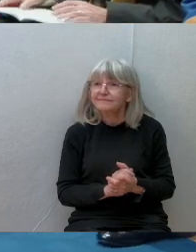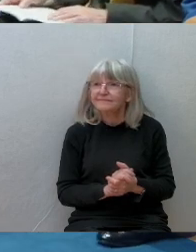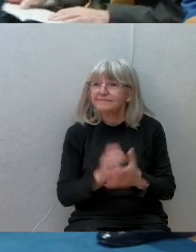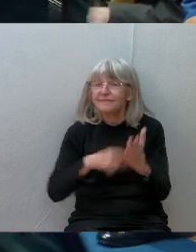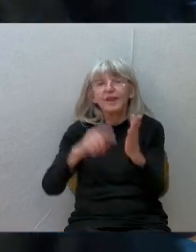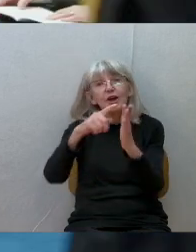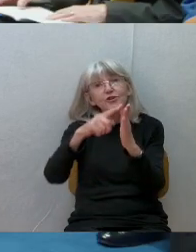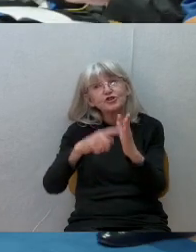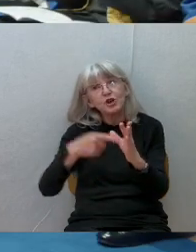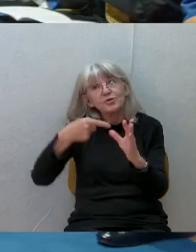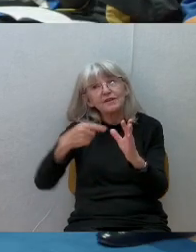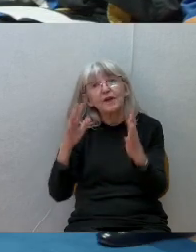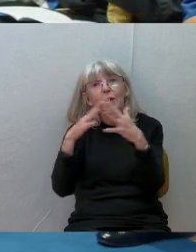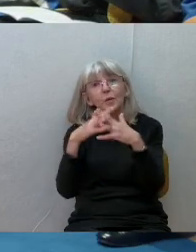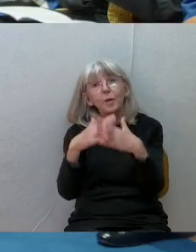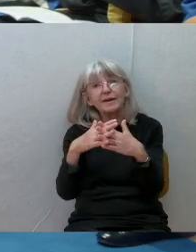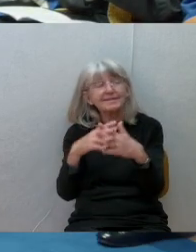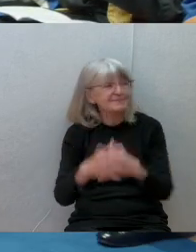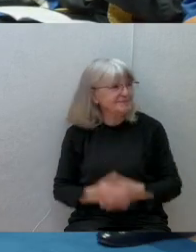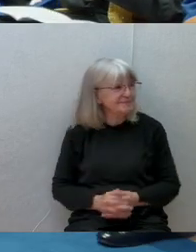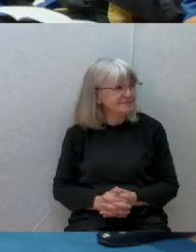Joseph White.